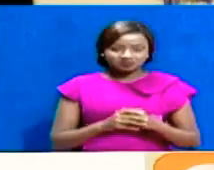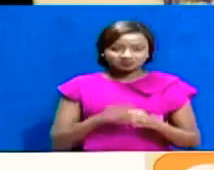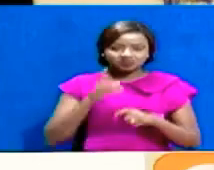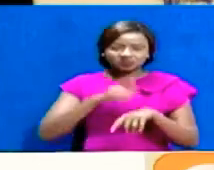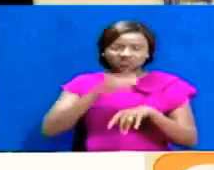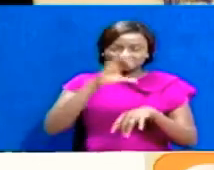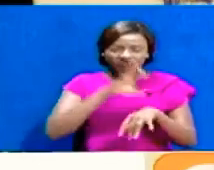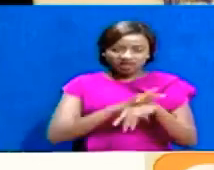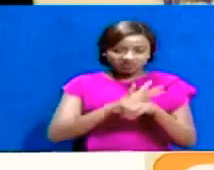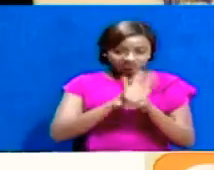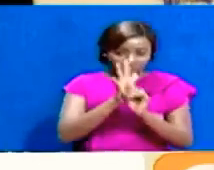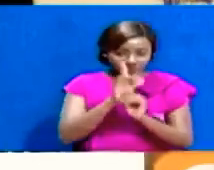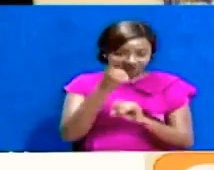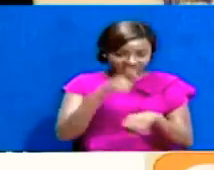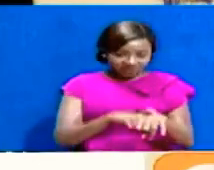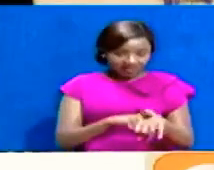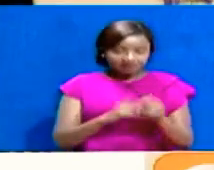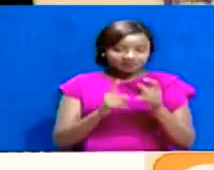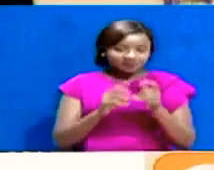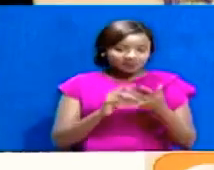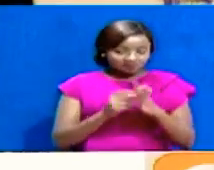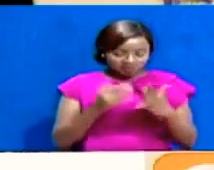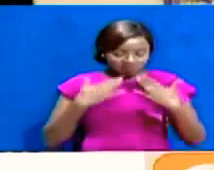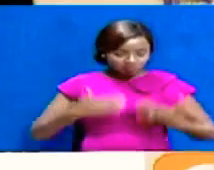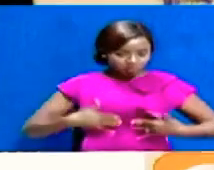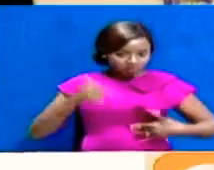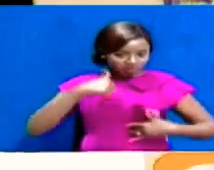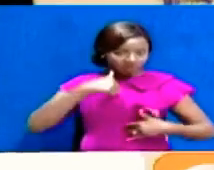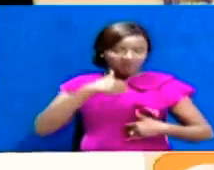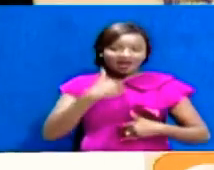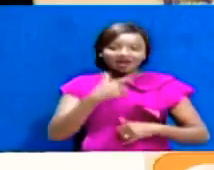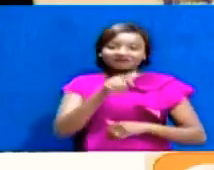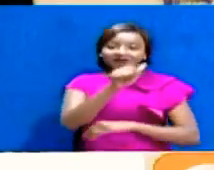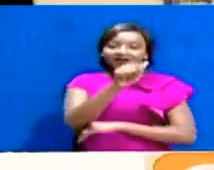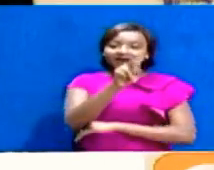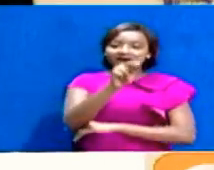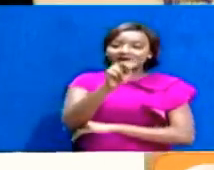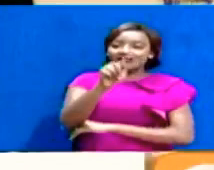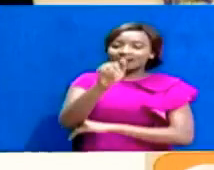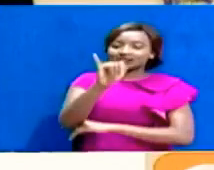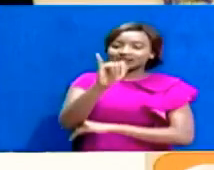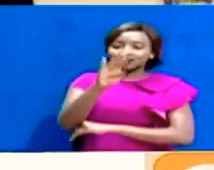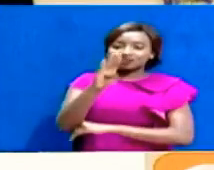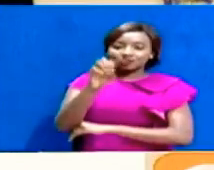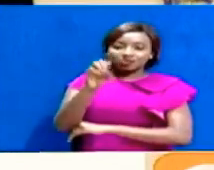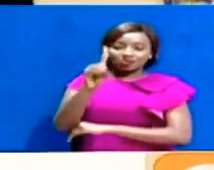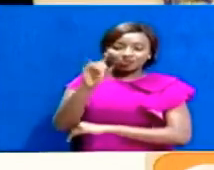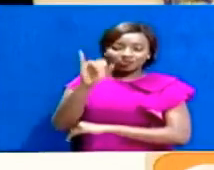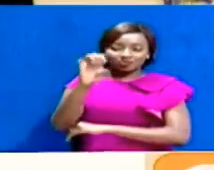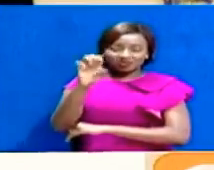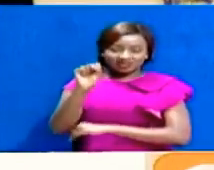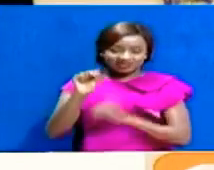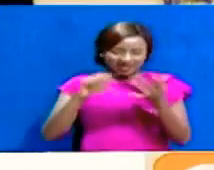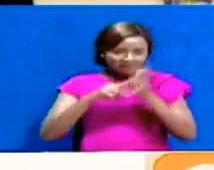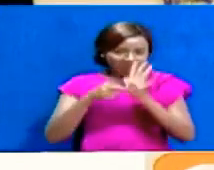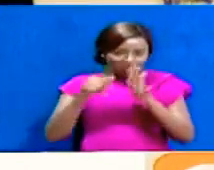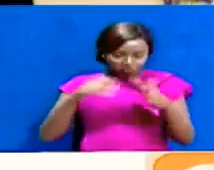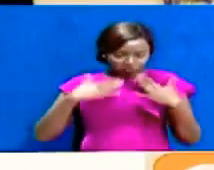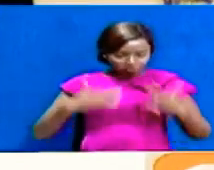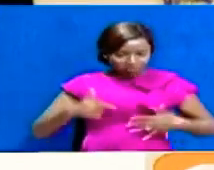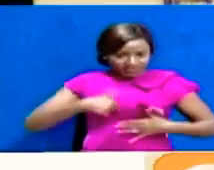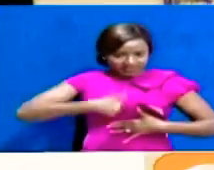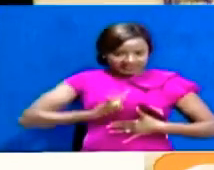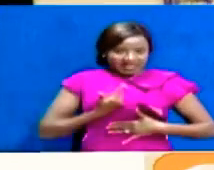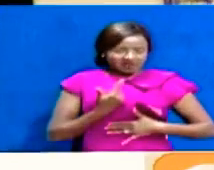passively get antibodies, and then there are 2 ways your body builds up the immune system.